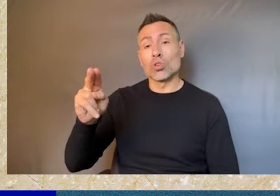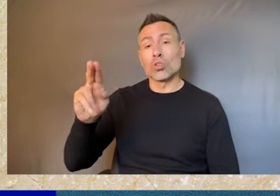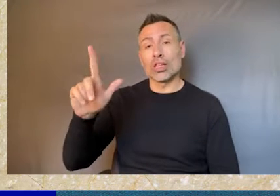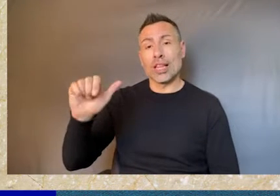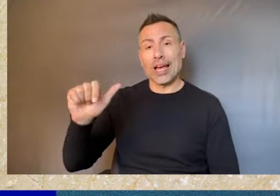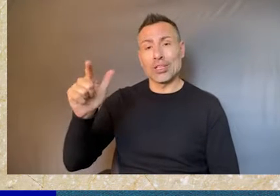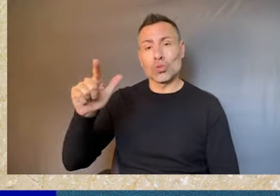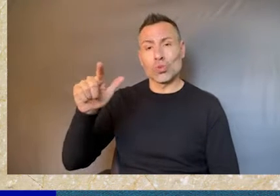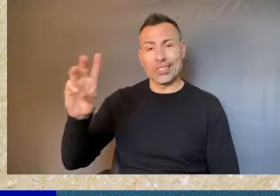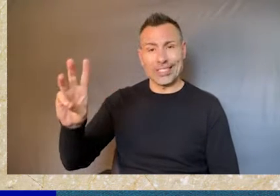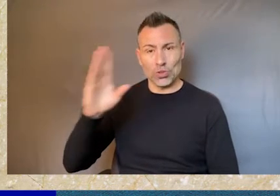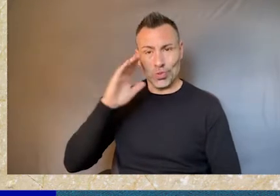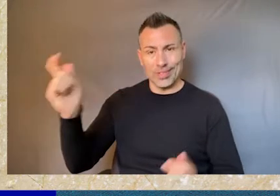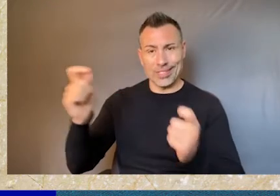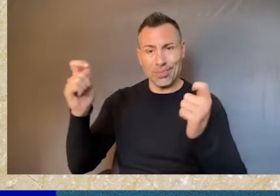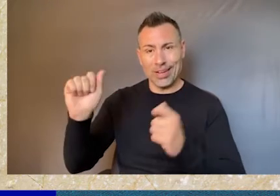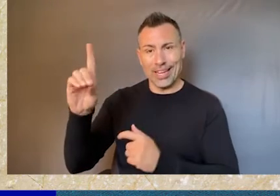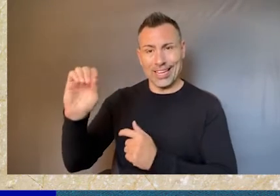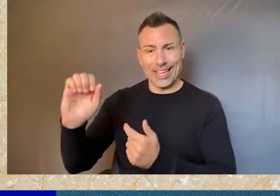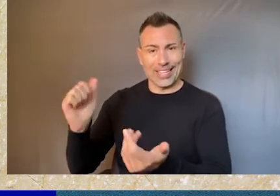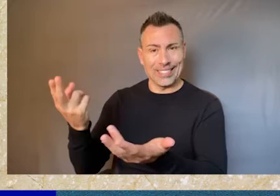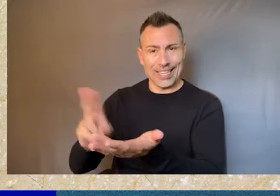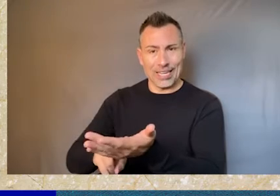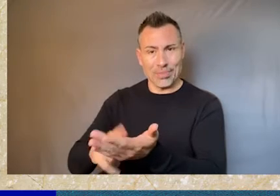was signed July 26th, 1990.